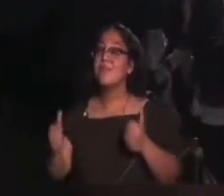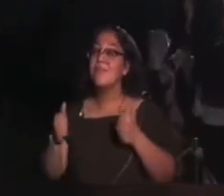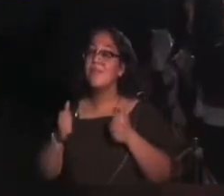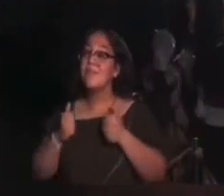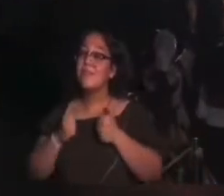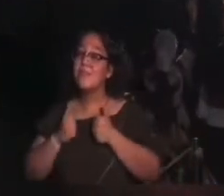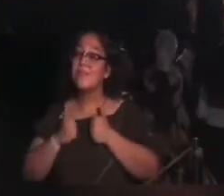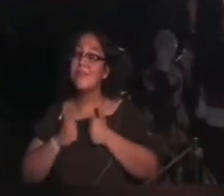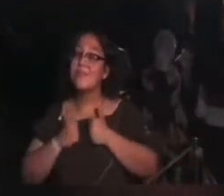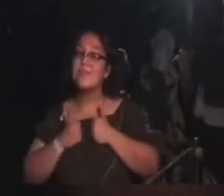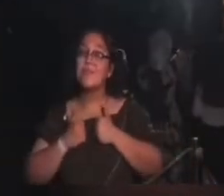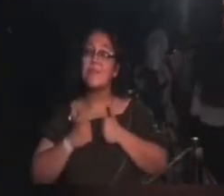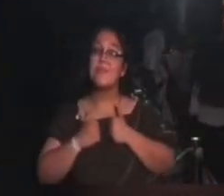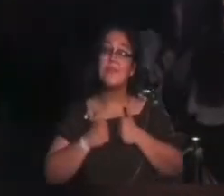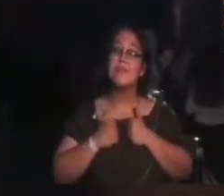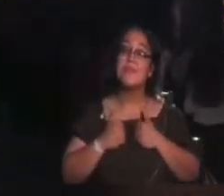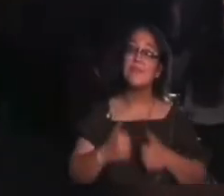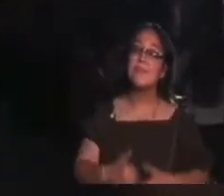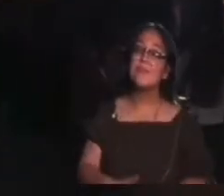compraste.